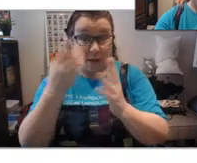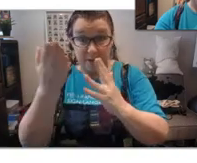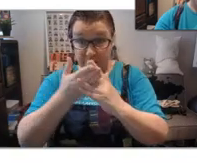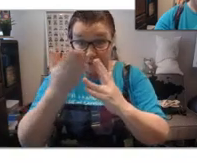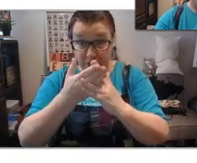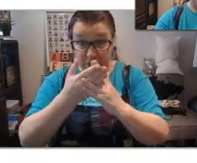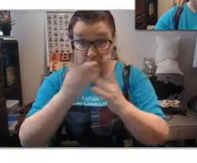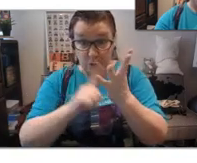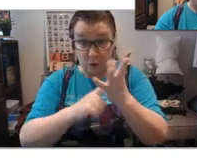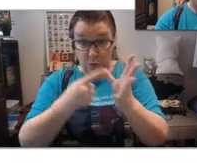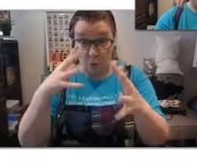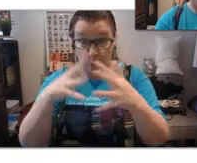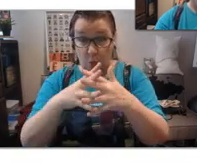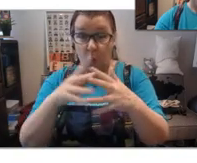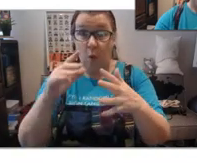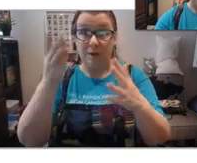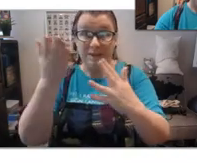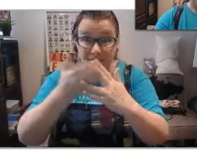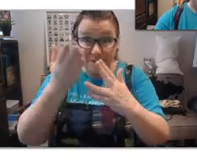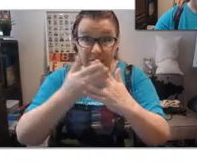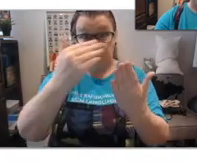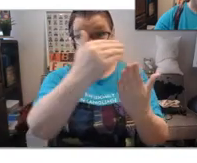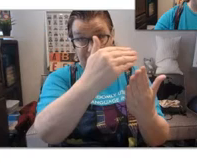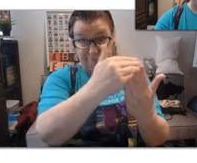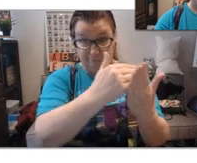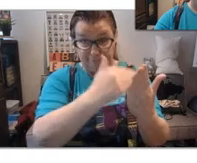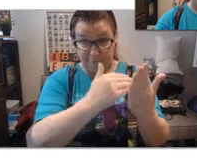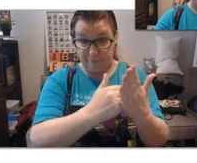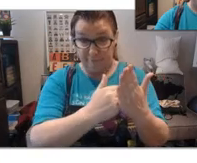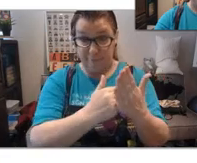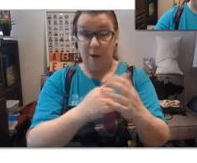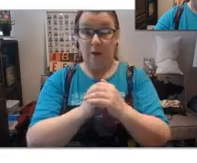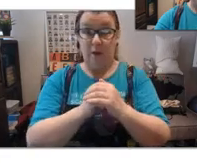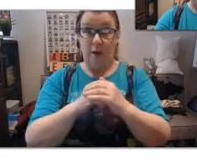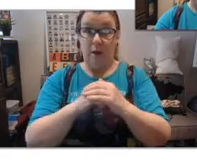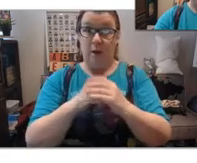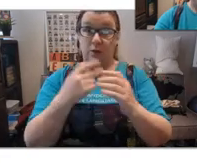So let's have a look at the division law. Like, it's a division rule.